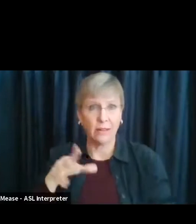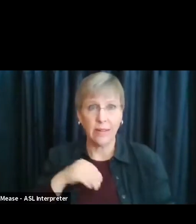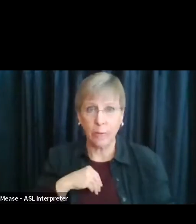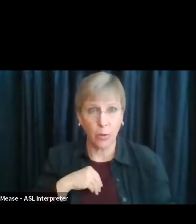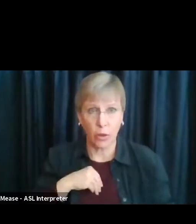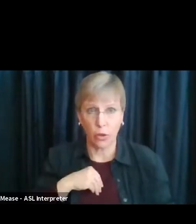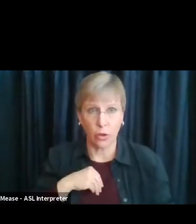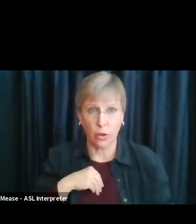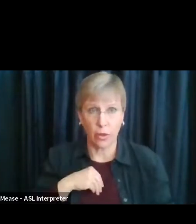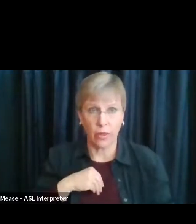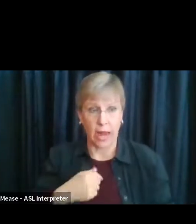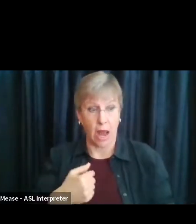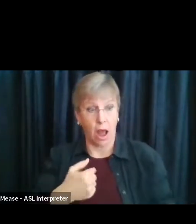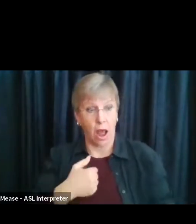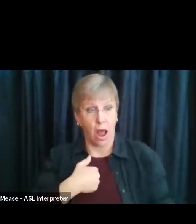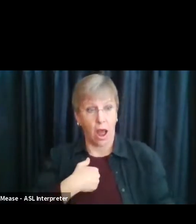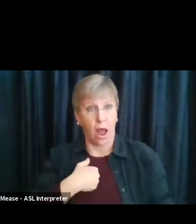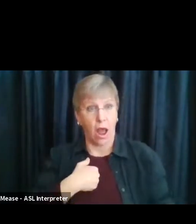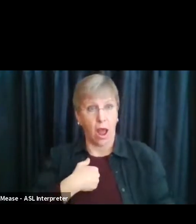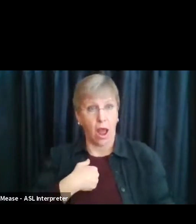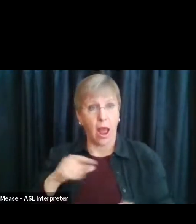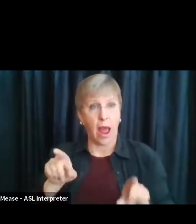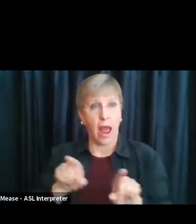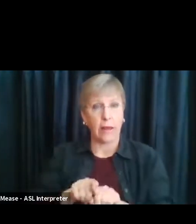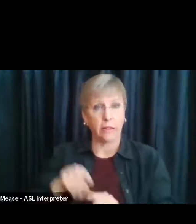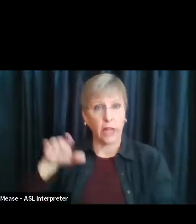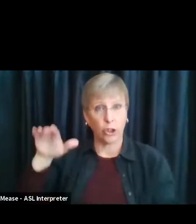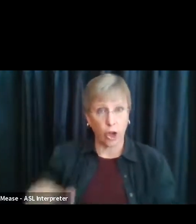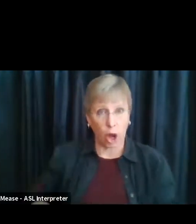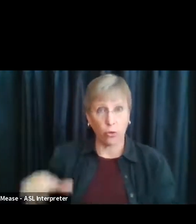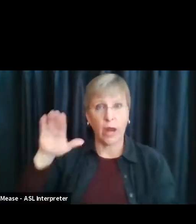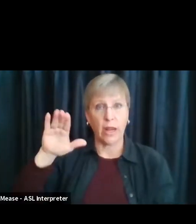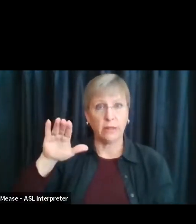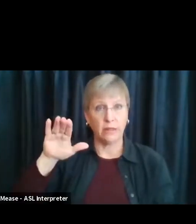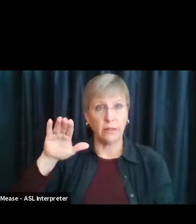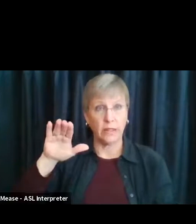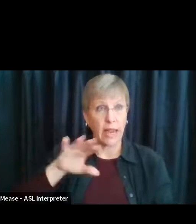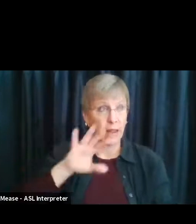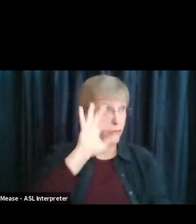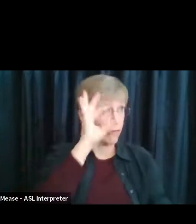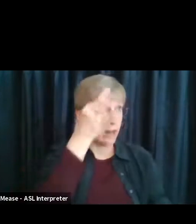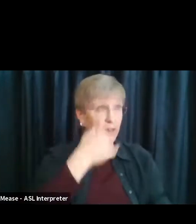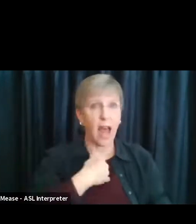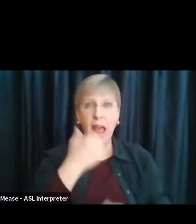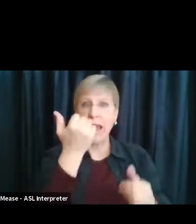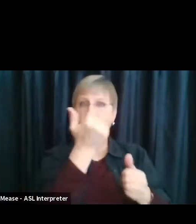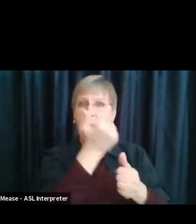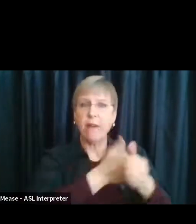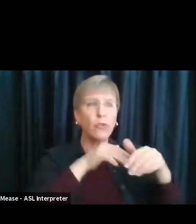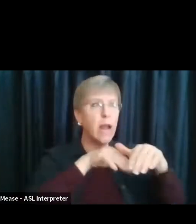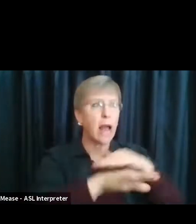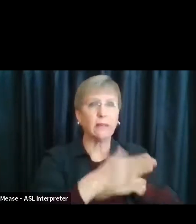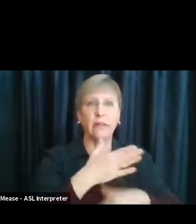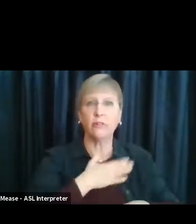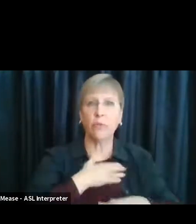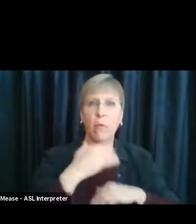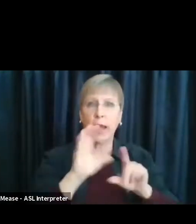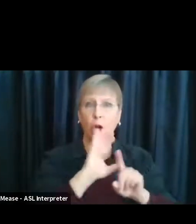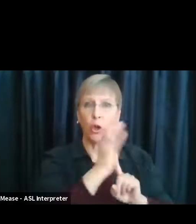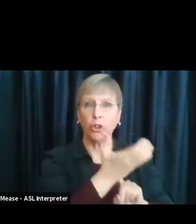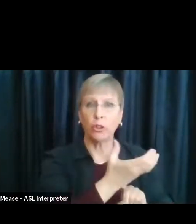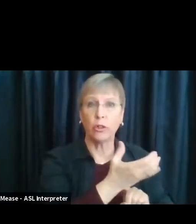that I, as a child raised in France, I had every access to my culture, but